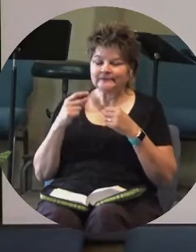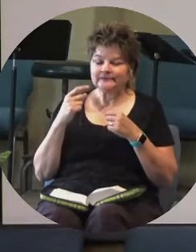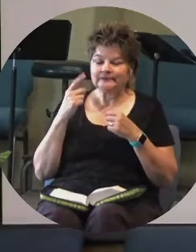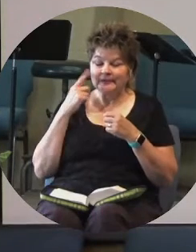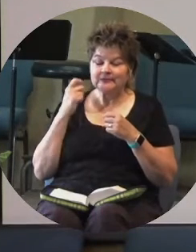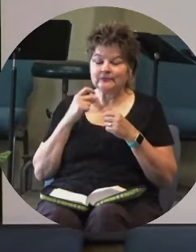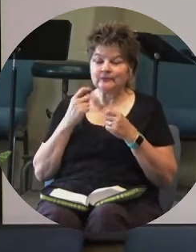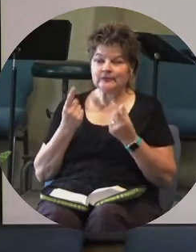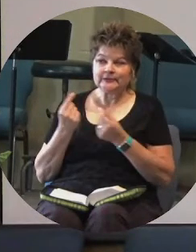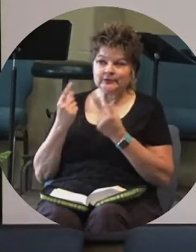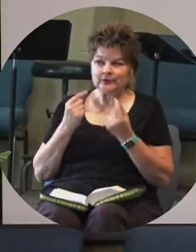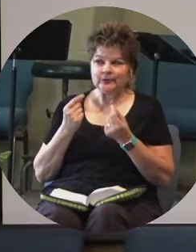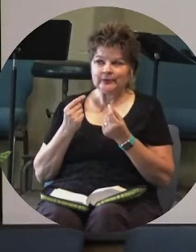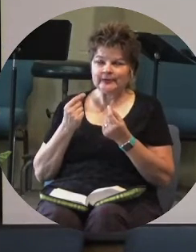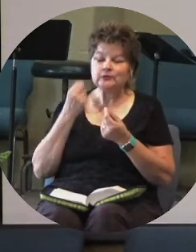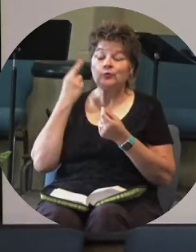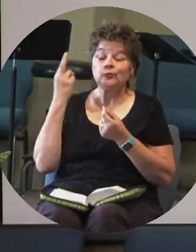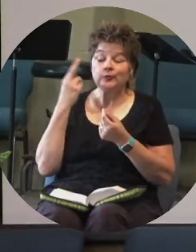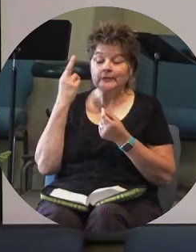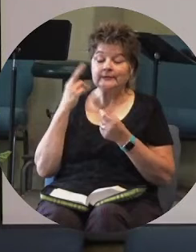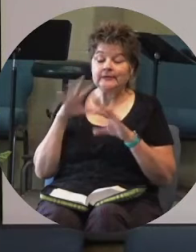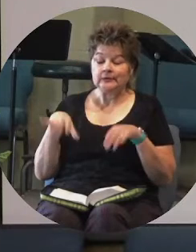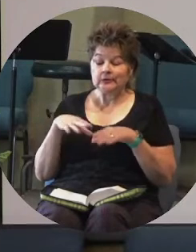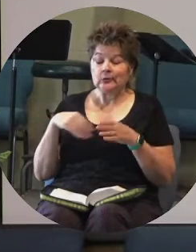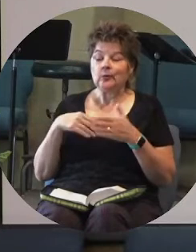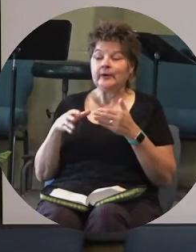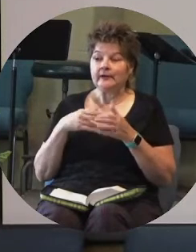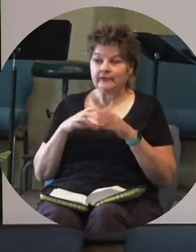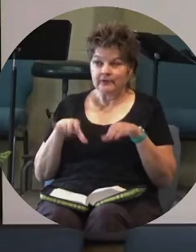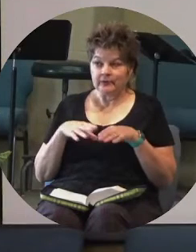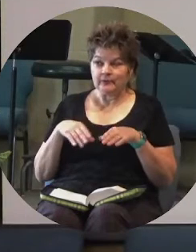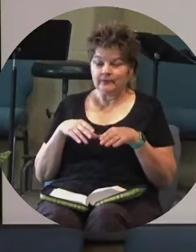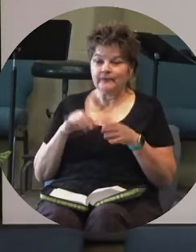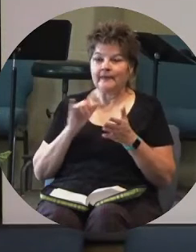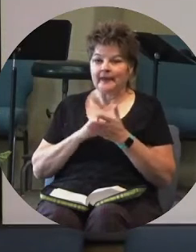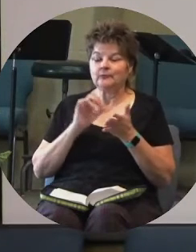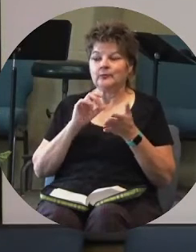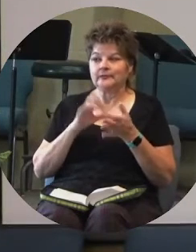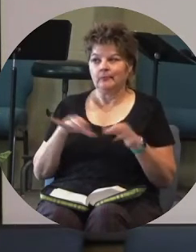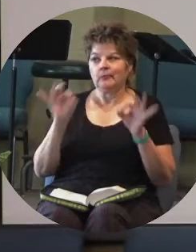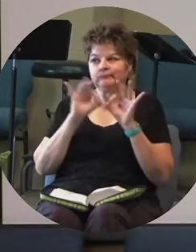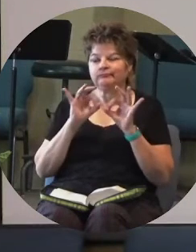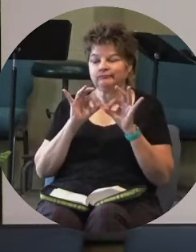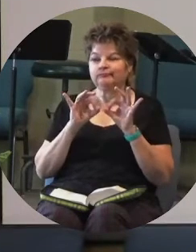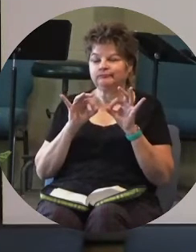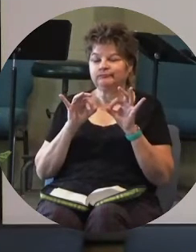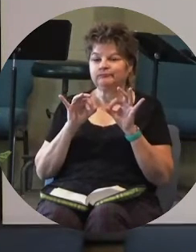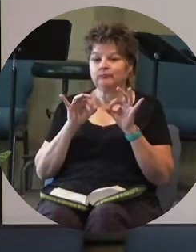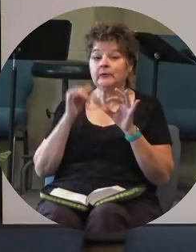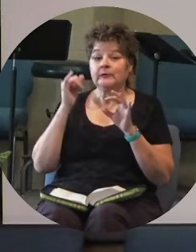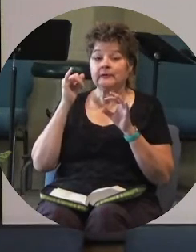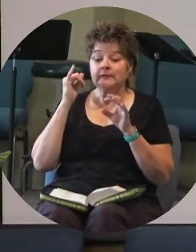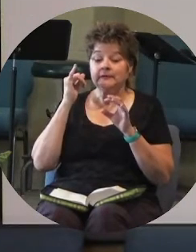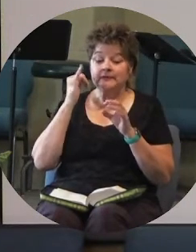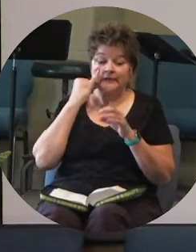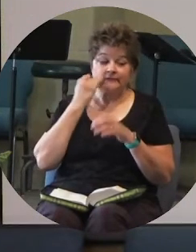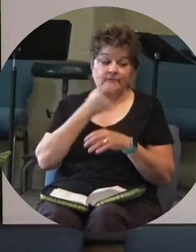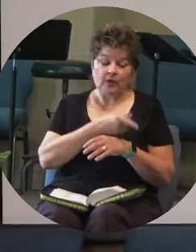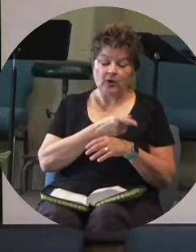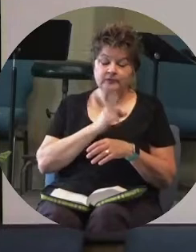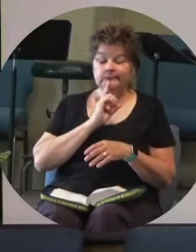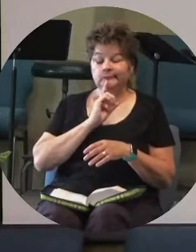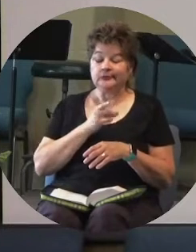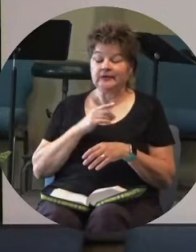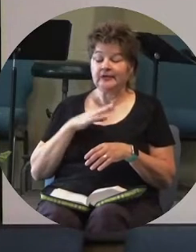It's the why you do what you do that matters. Because see, if Paul was just greatly annoyed